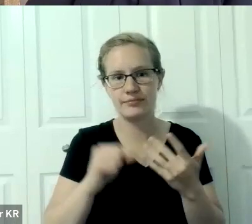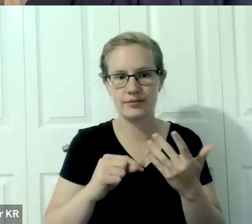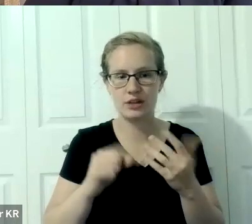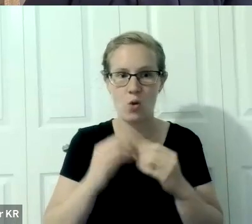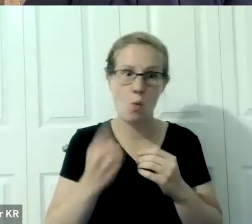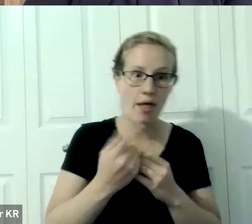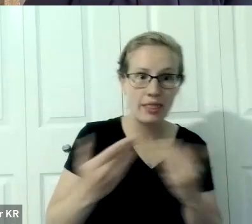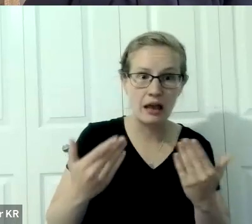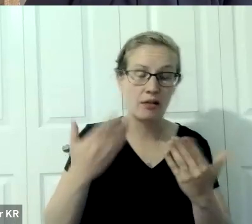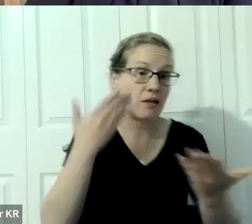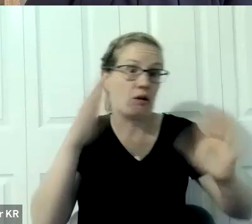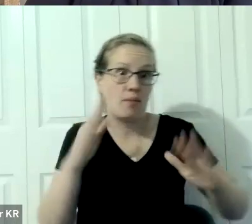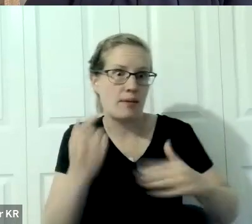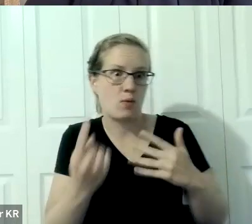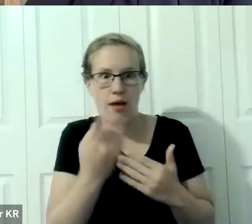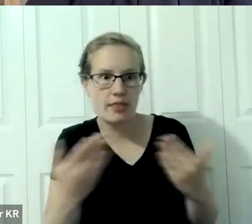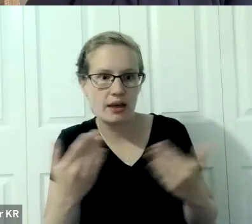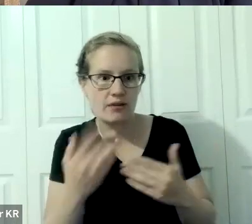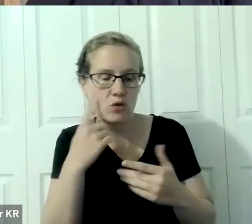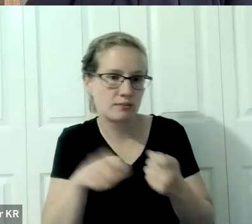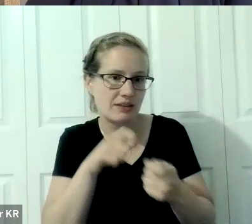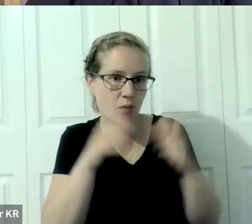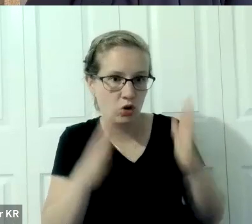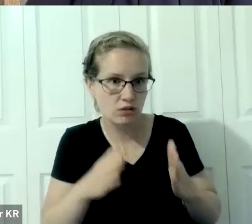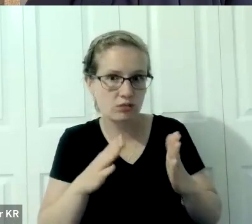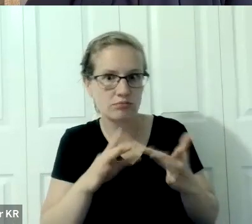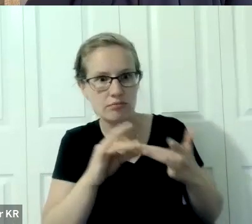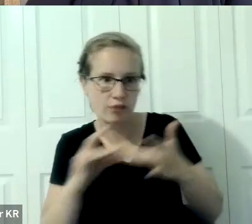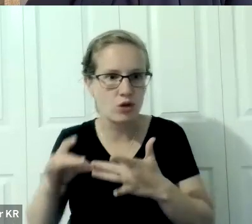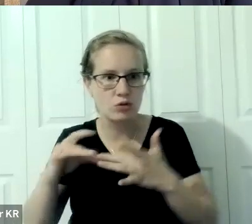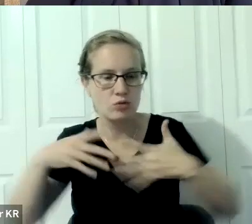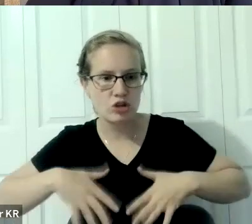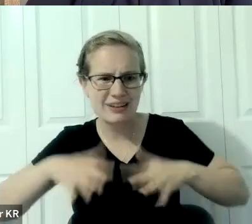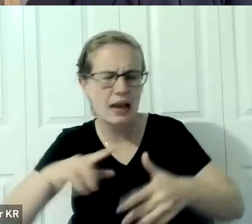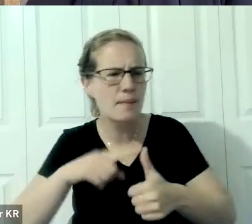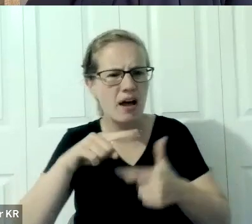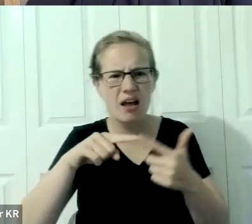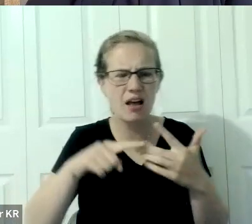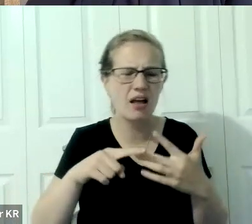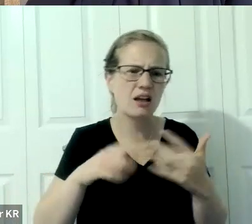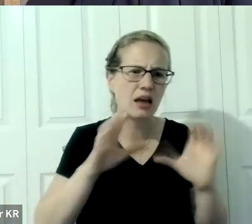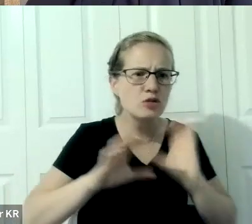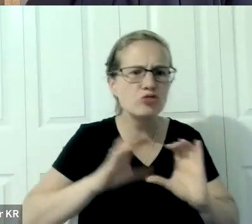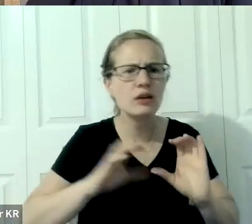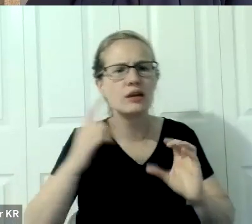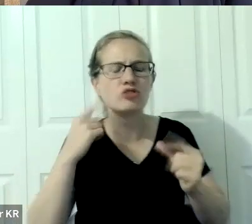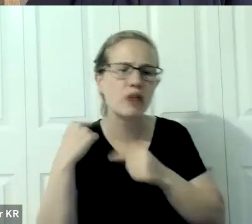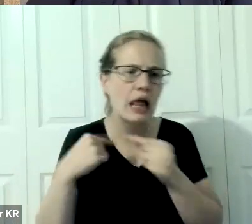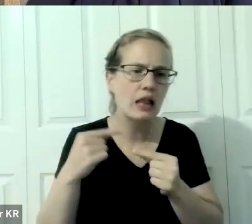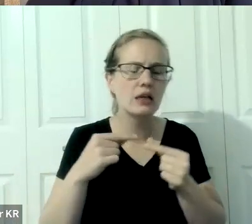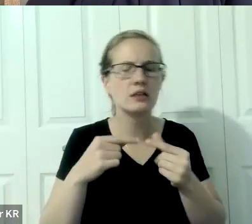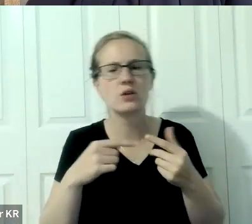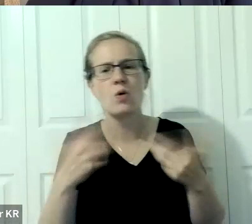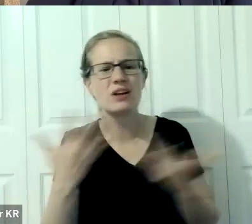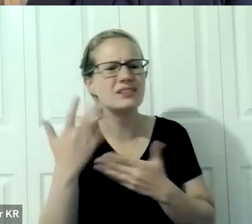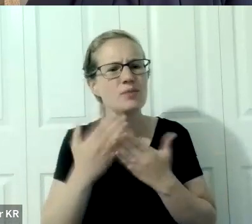say that. I don't know. Maybe one for a particular person could trigger depression, anxiety. But what are some of the underlying causes or relationships that